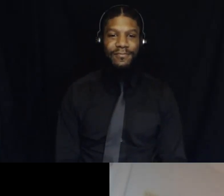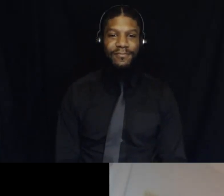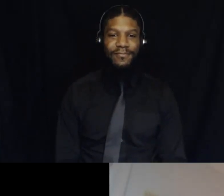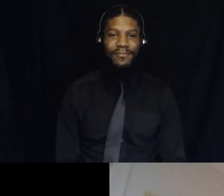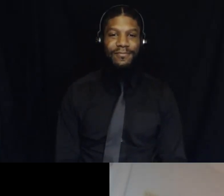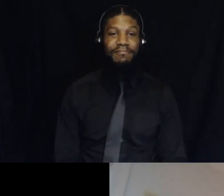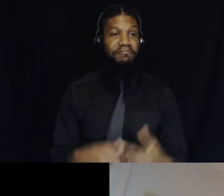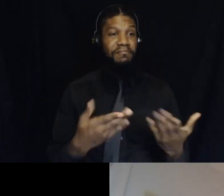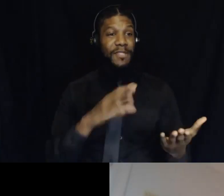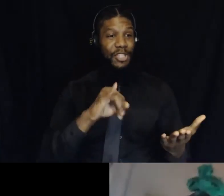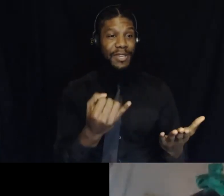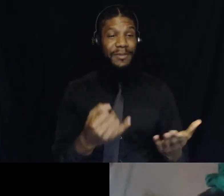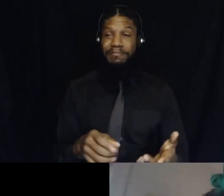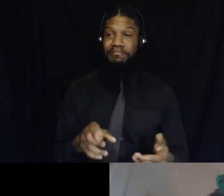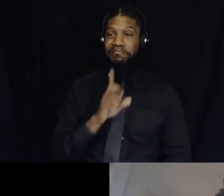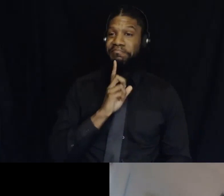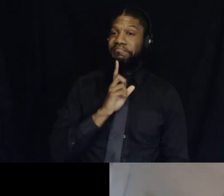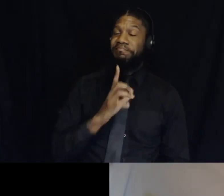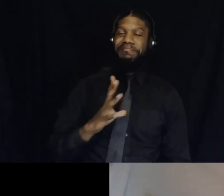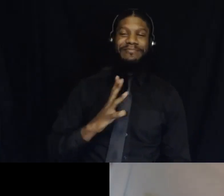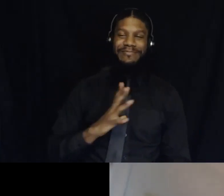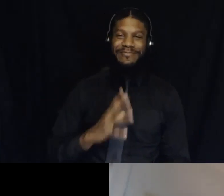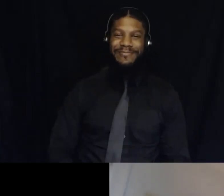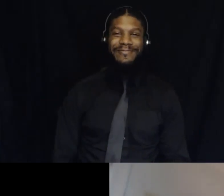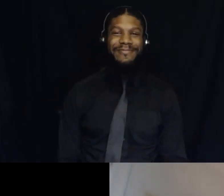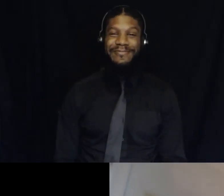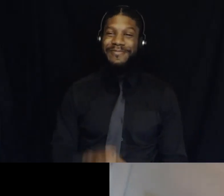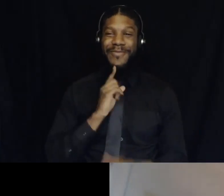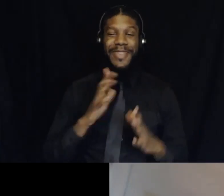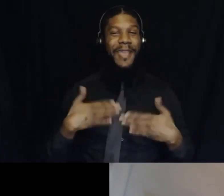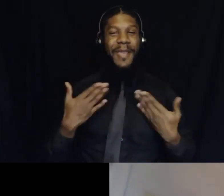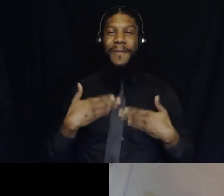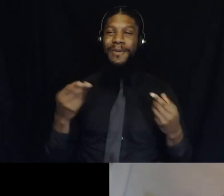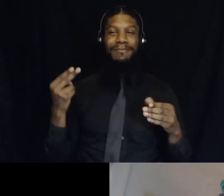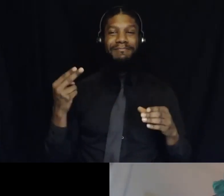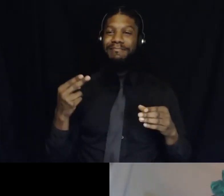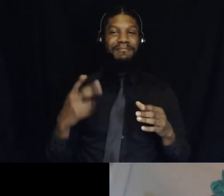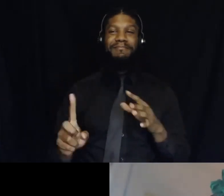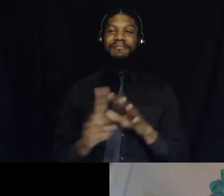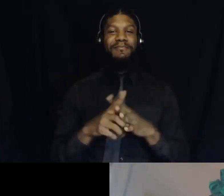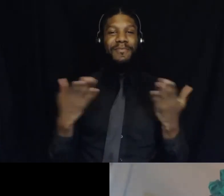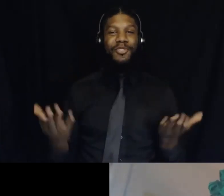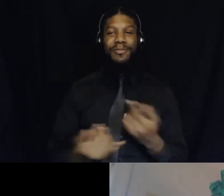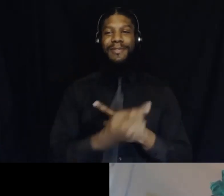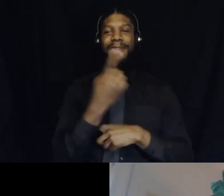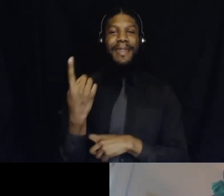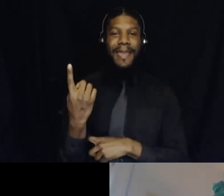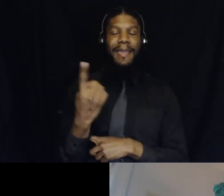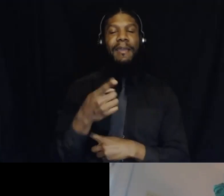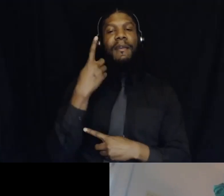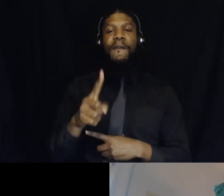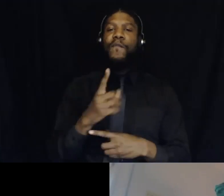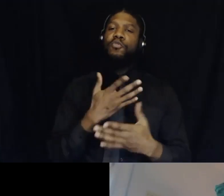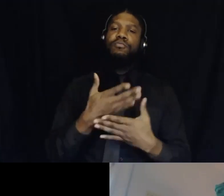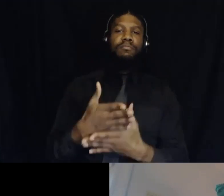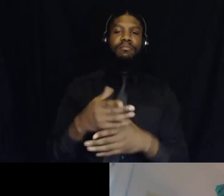CJ? Okay. Well, I'm just happy to be here today to be able to share this